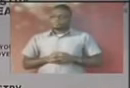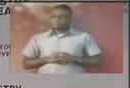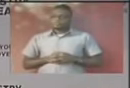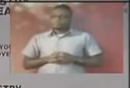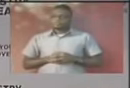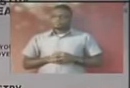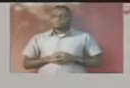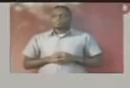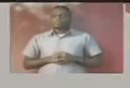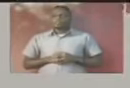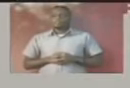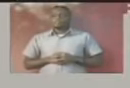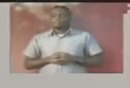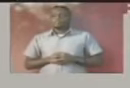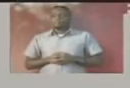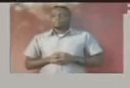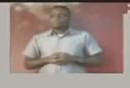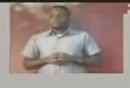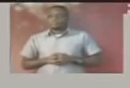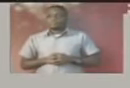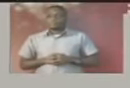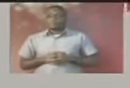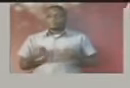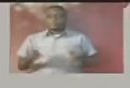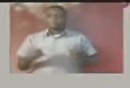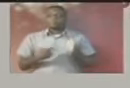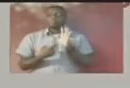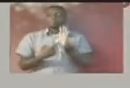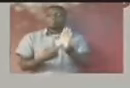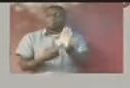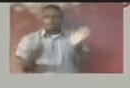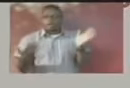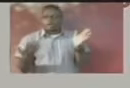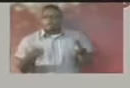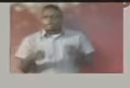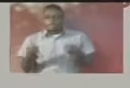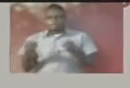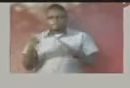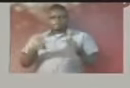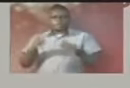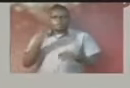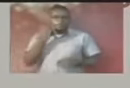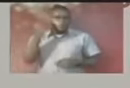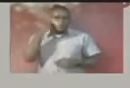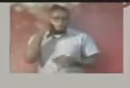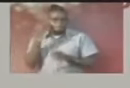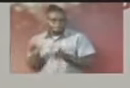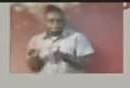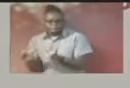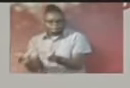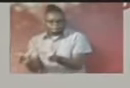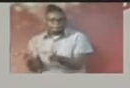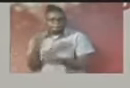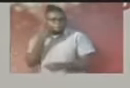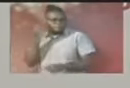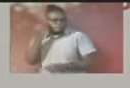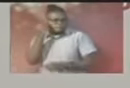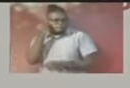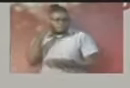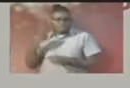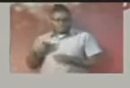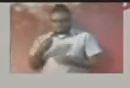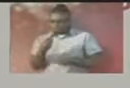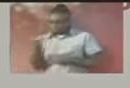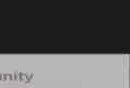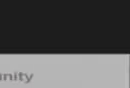What I'll be breaking down is the total persons in home isolation, using a few slides to go through. So